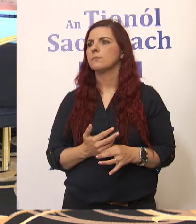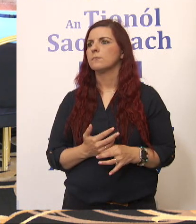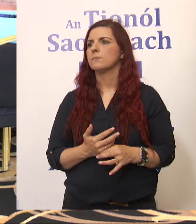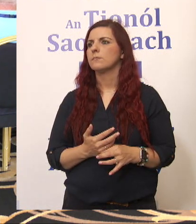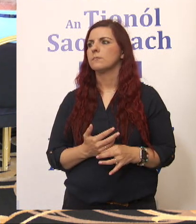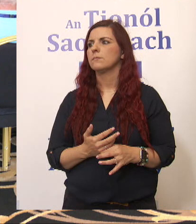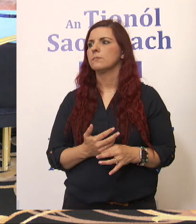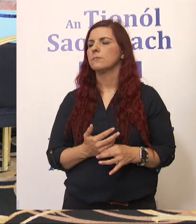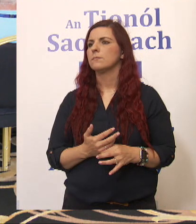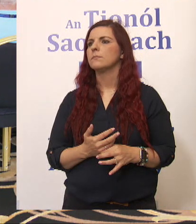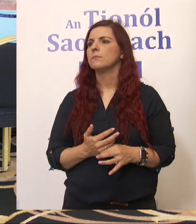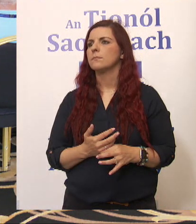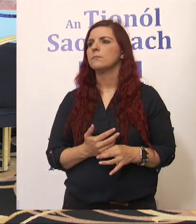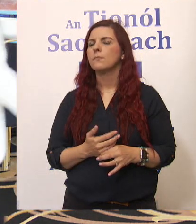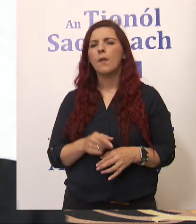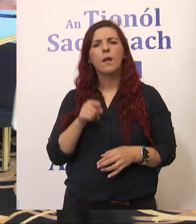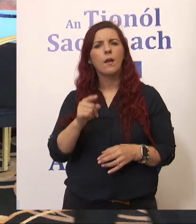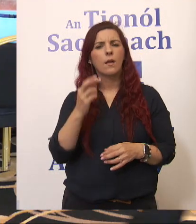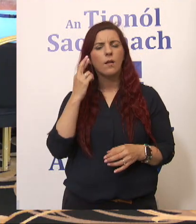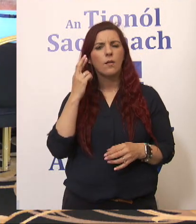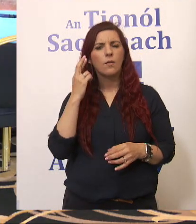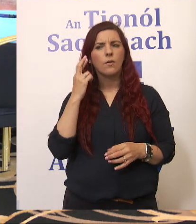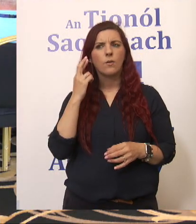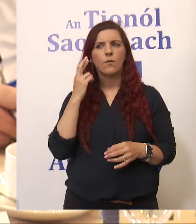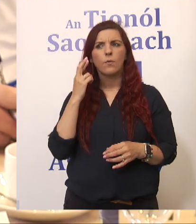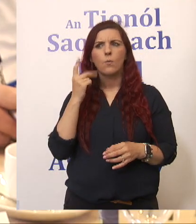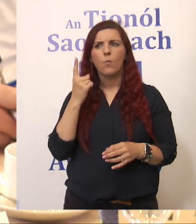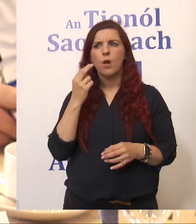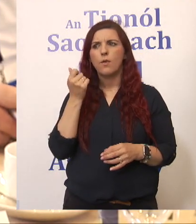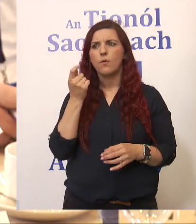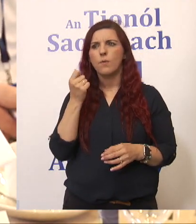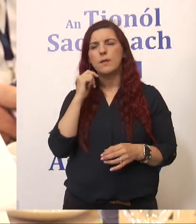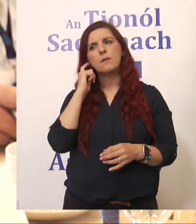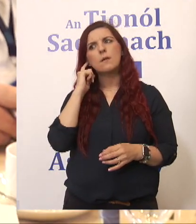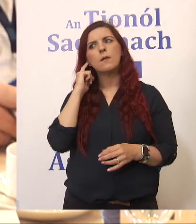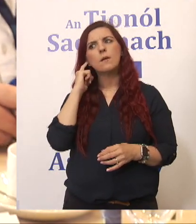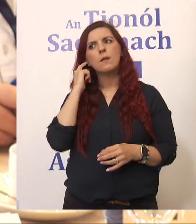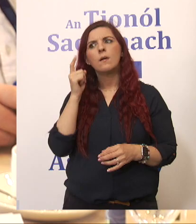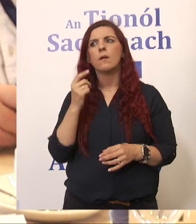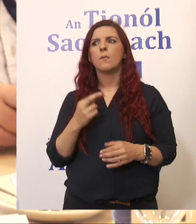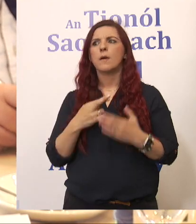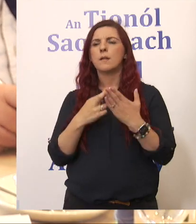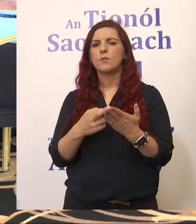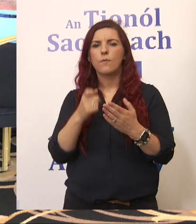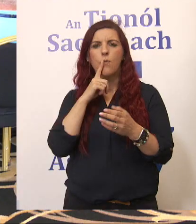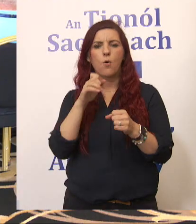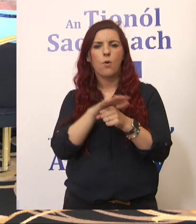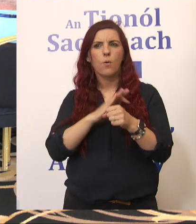Hi, I'm Jackie. What were the reasons that the suggestions from the 1990s were not implemented for local government?